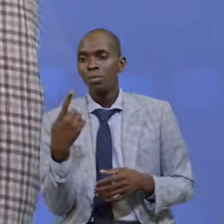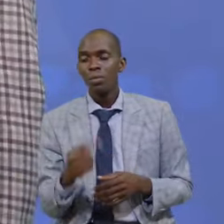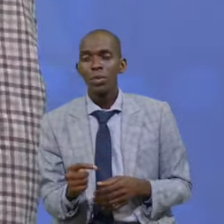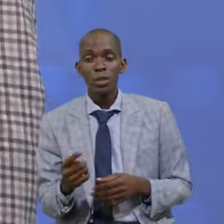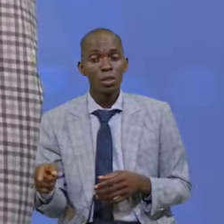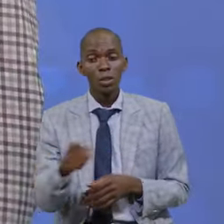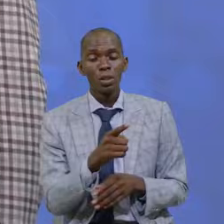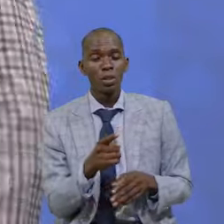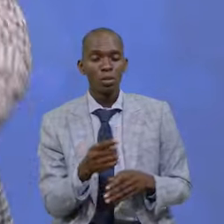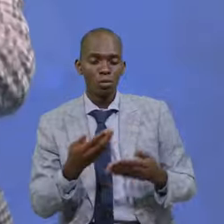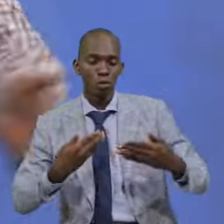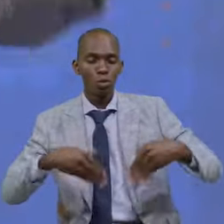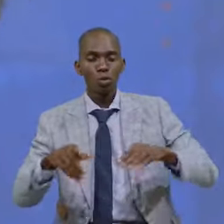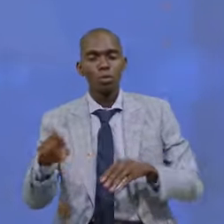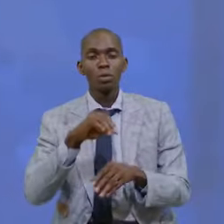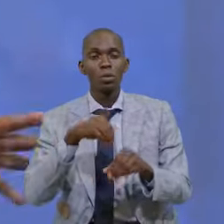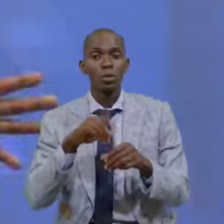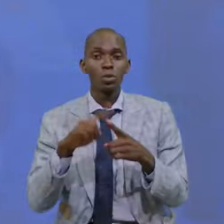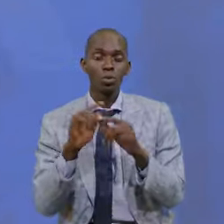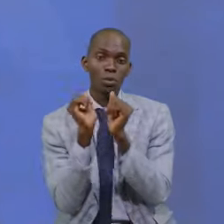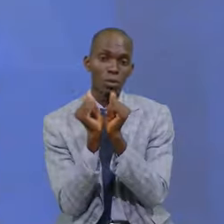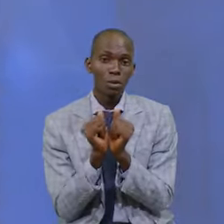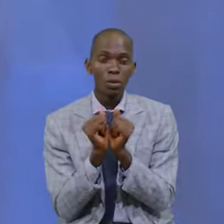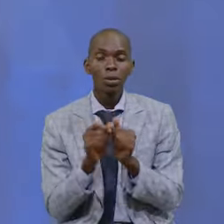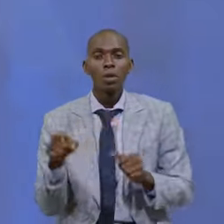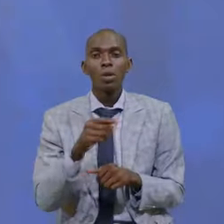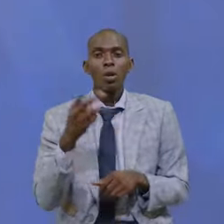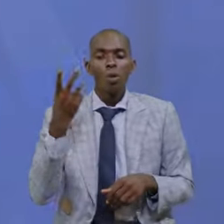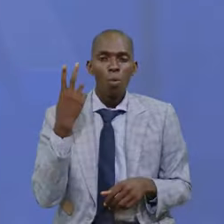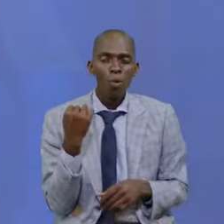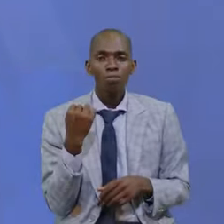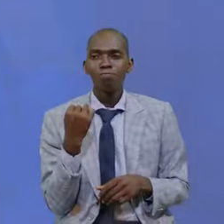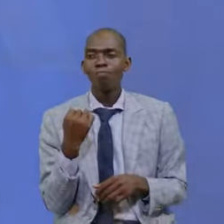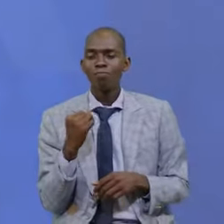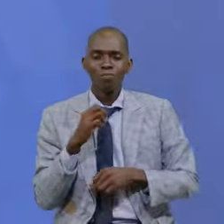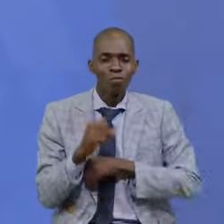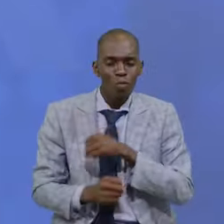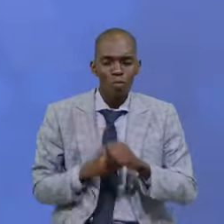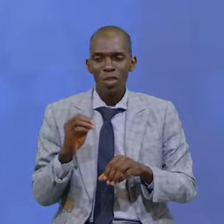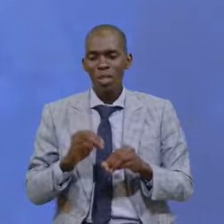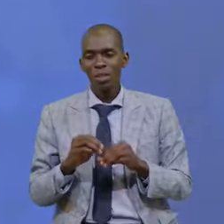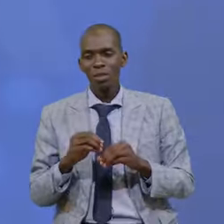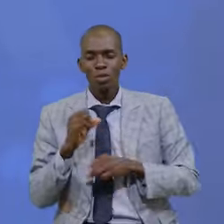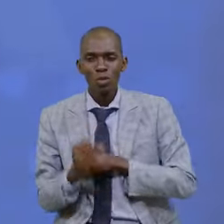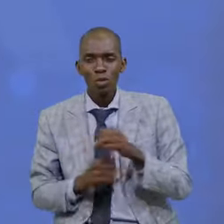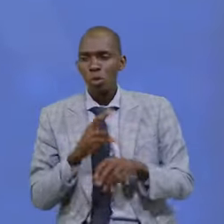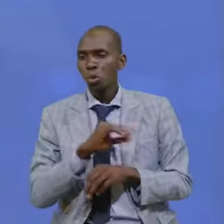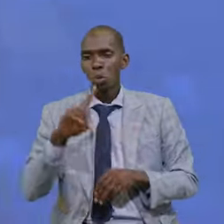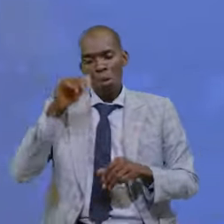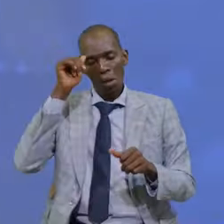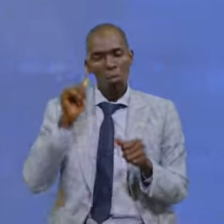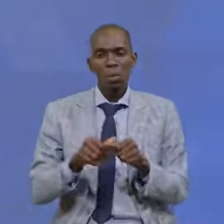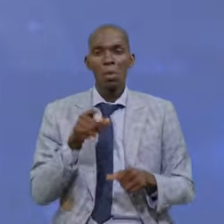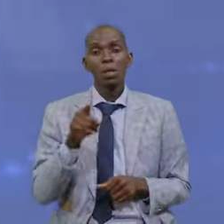to slavery. He was languishing in suffering. Nobody will remember him. And